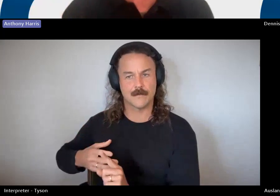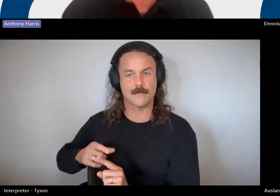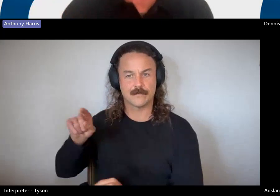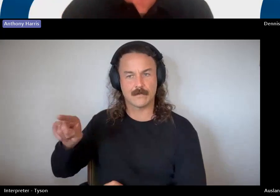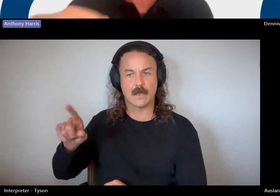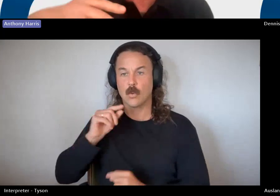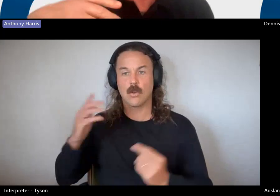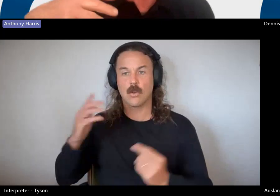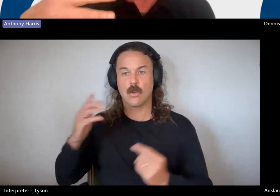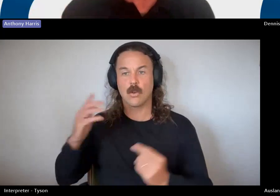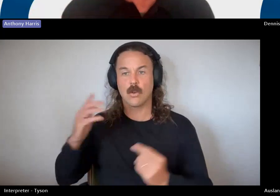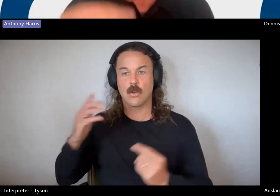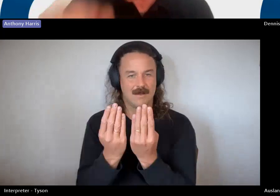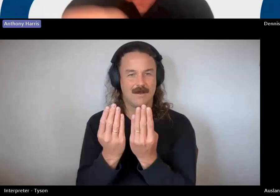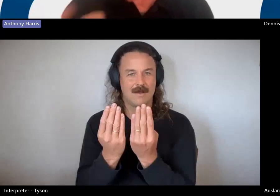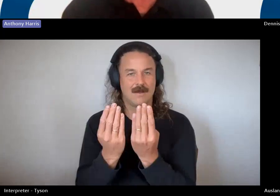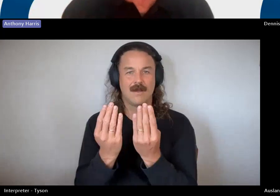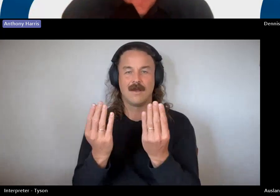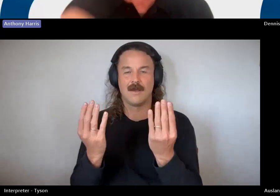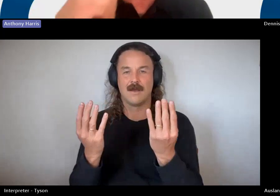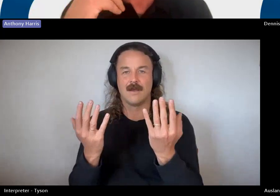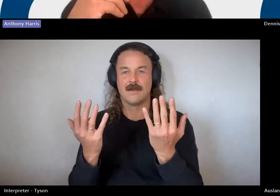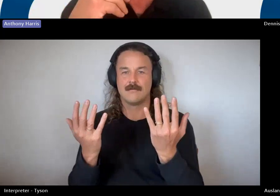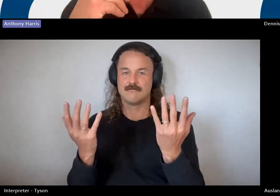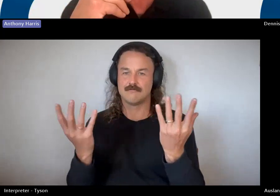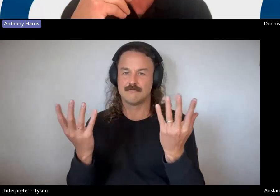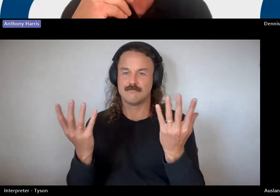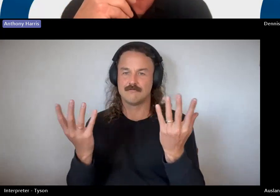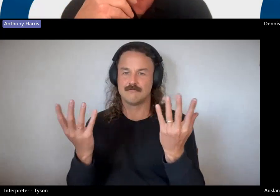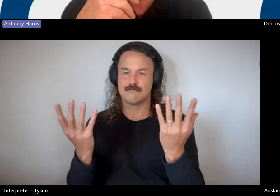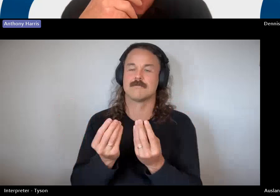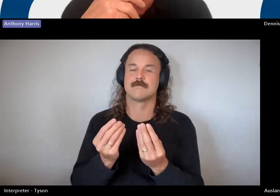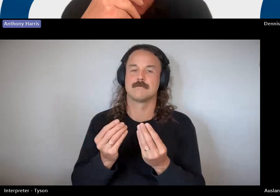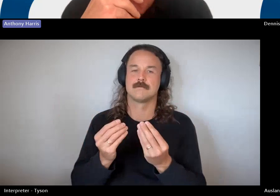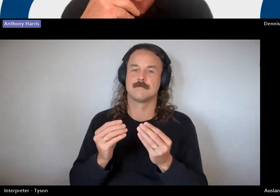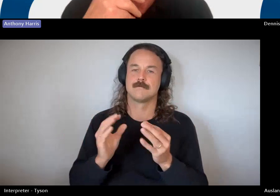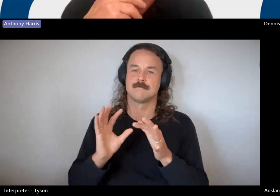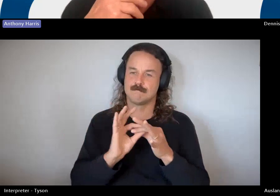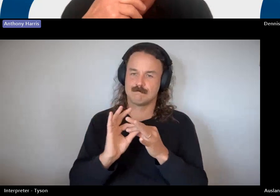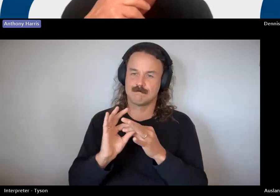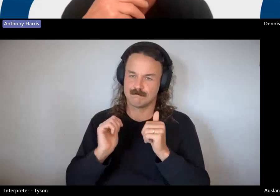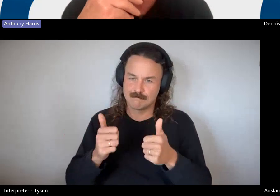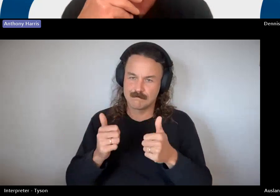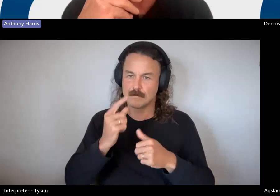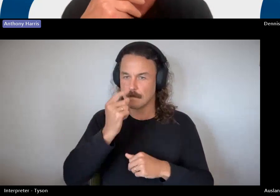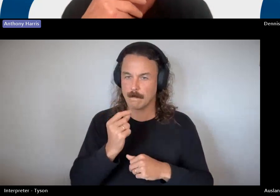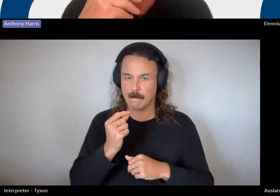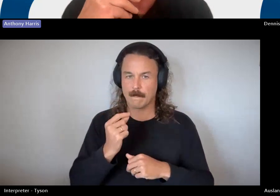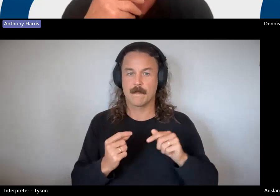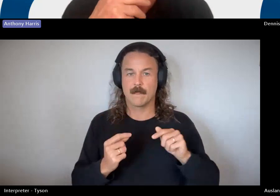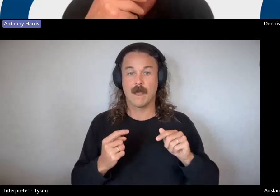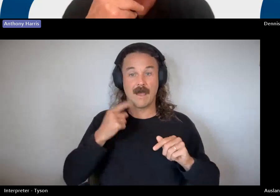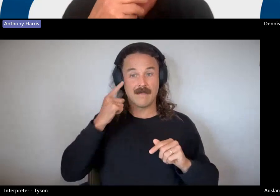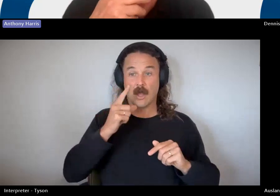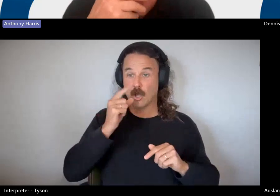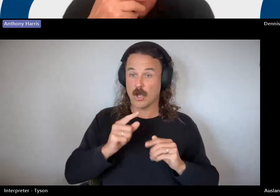broad surveys, longitudinally repeated, because it's a relatively neat measure, if I could use that word neat in terms of